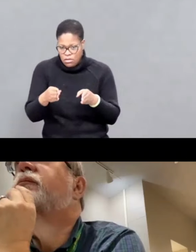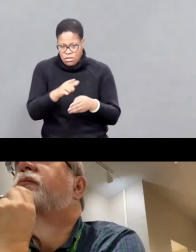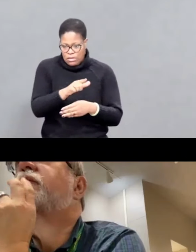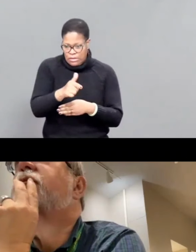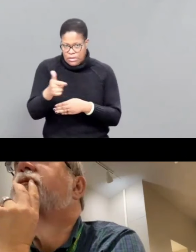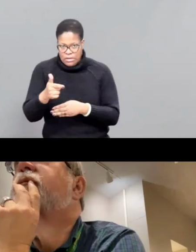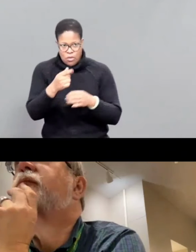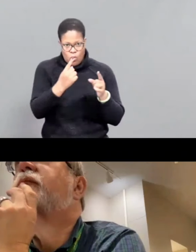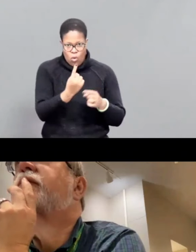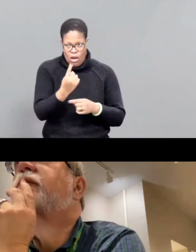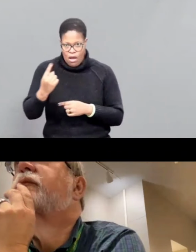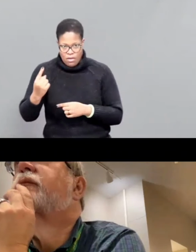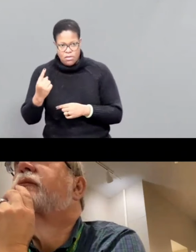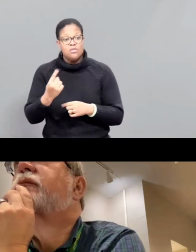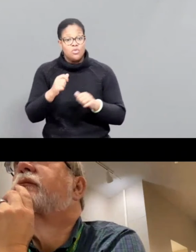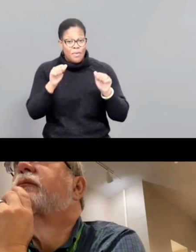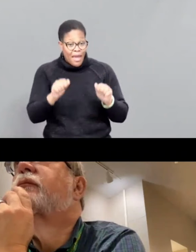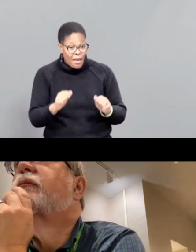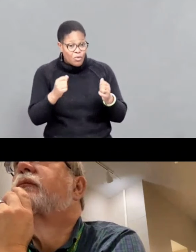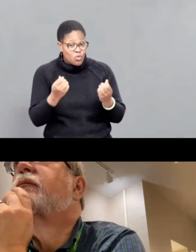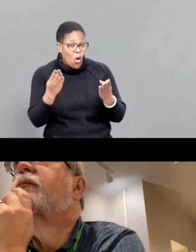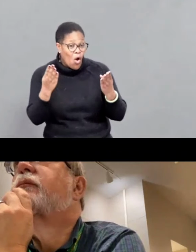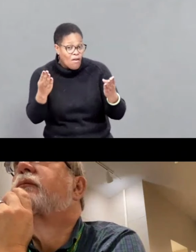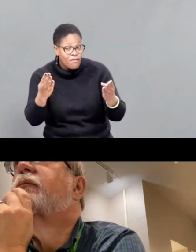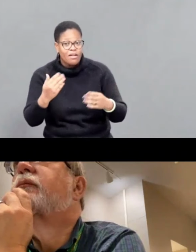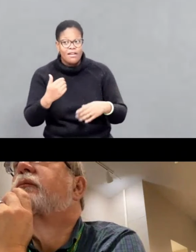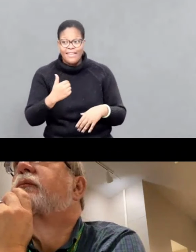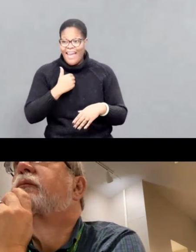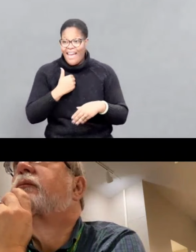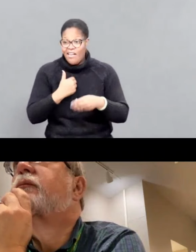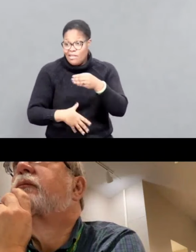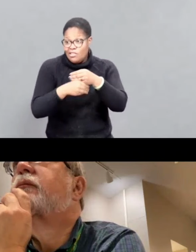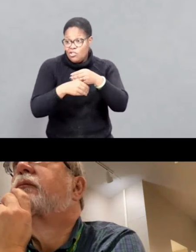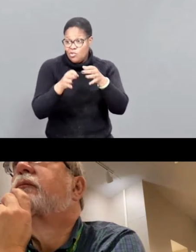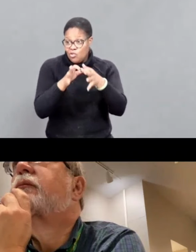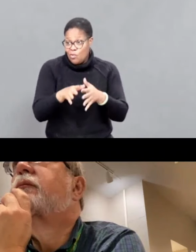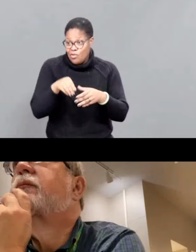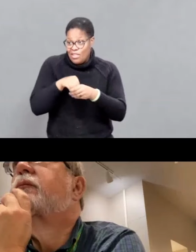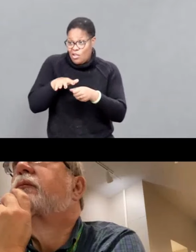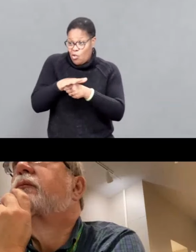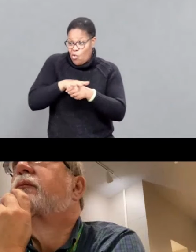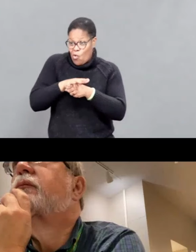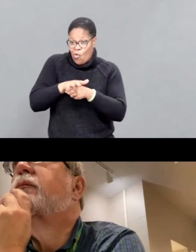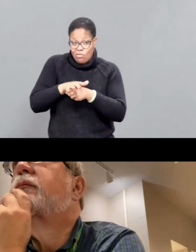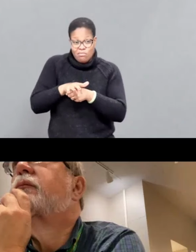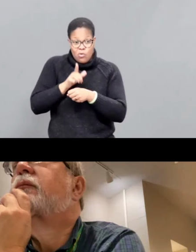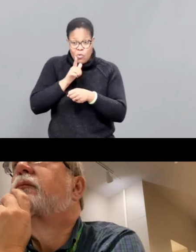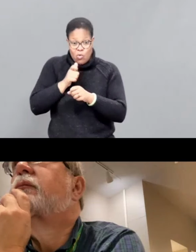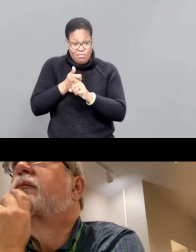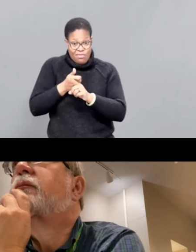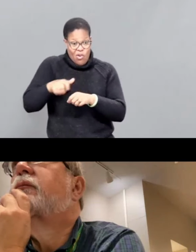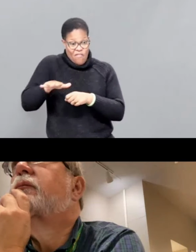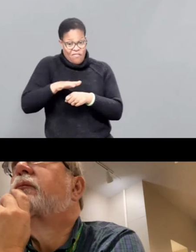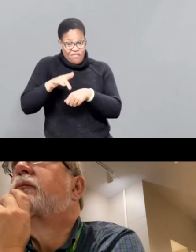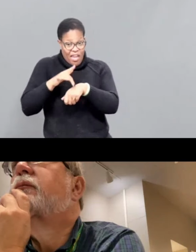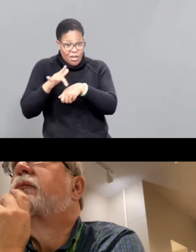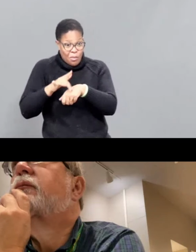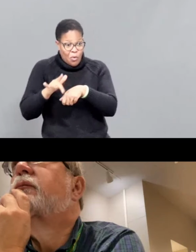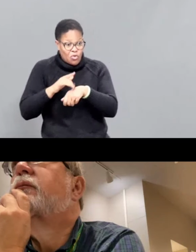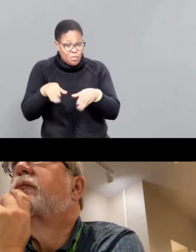offer that and to have additional interpreters in the area that are available is just a